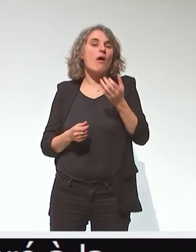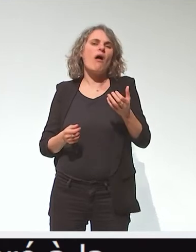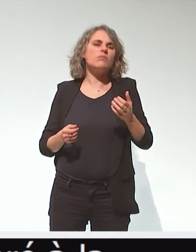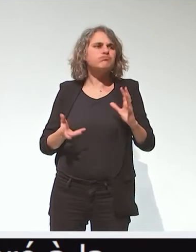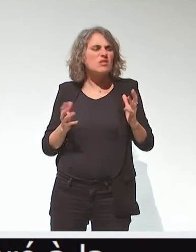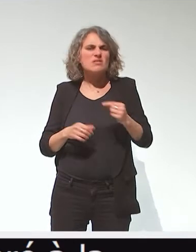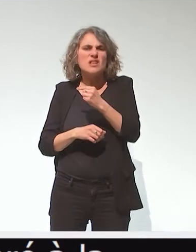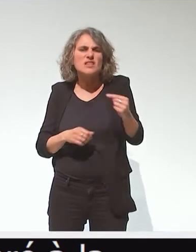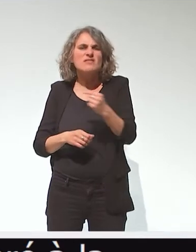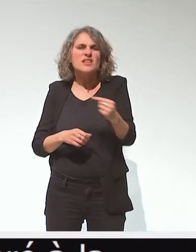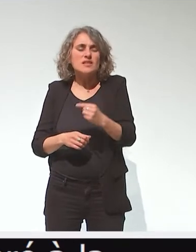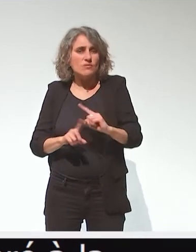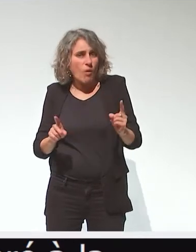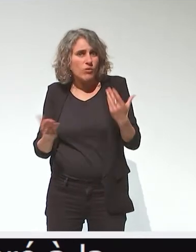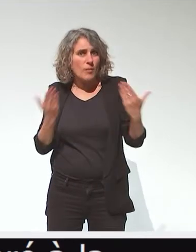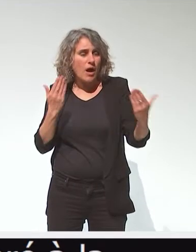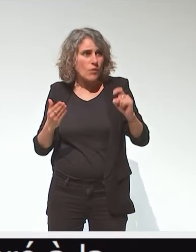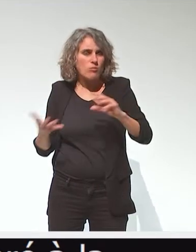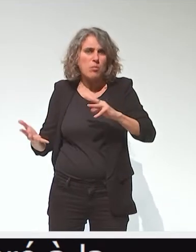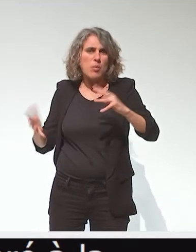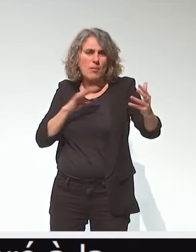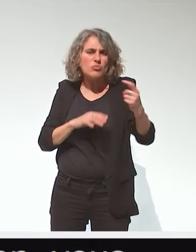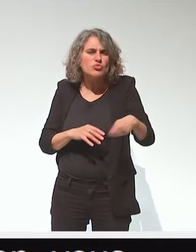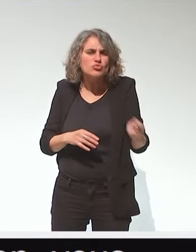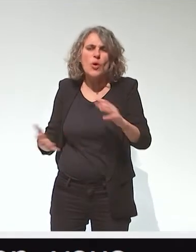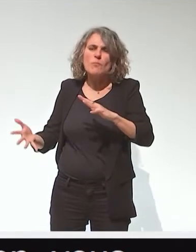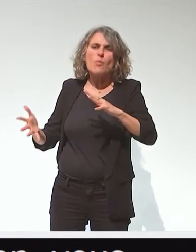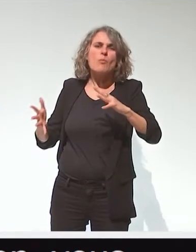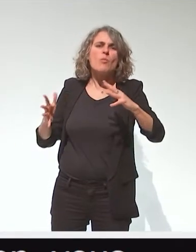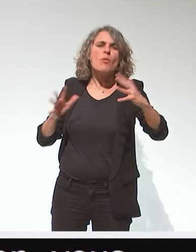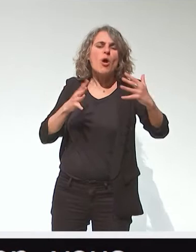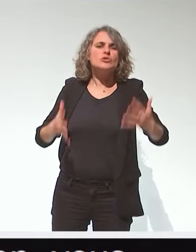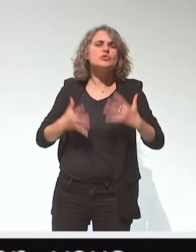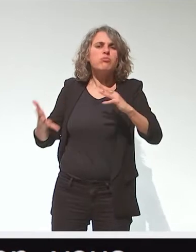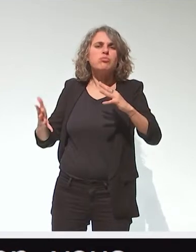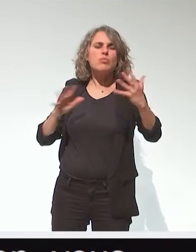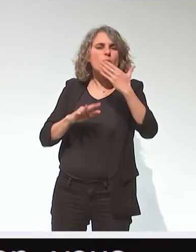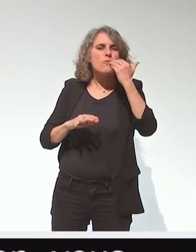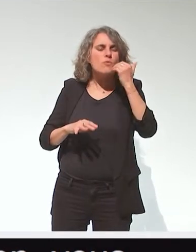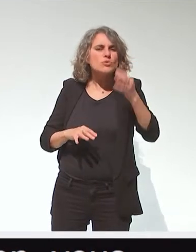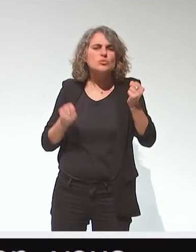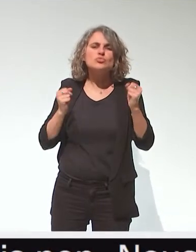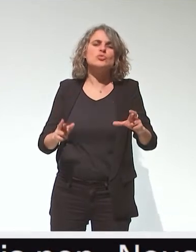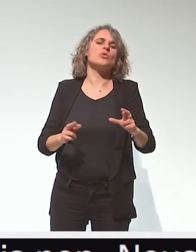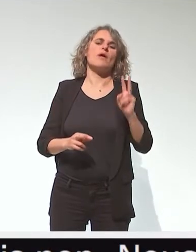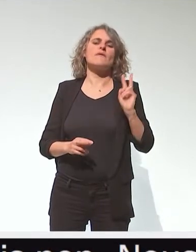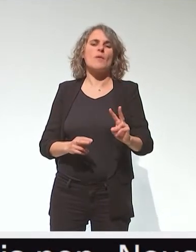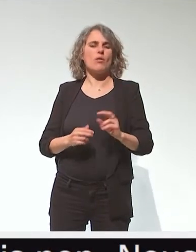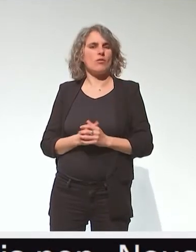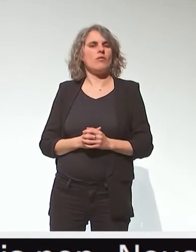during last 10 years. And if you don't recognize the good things that have been achieved,